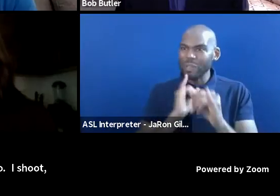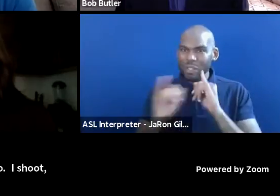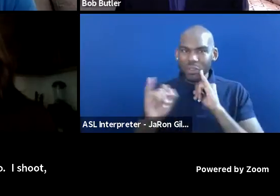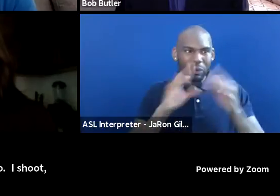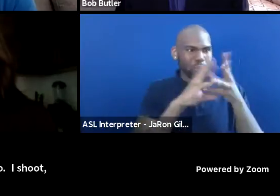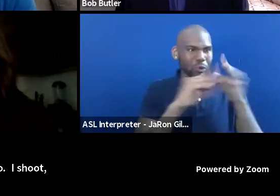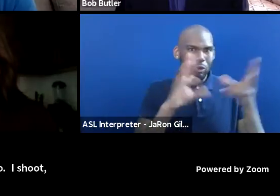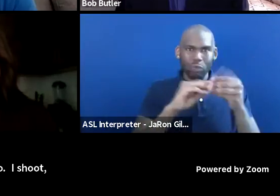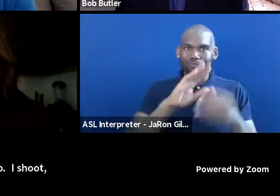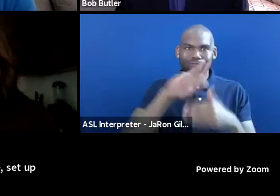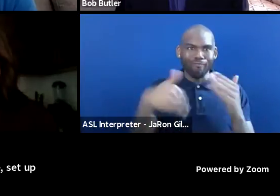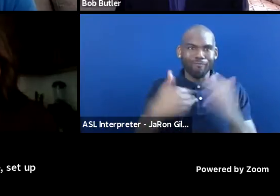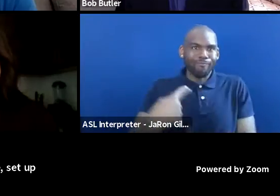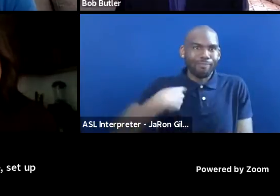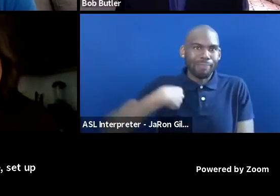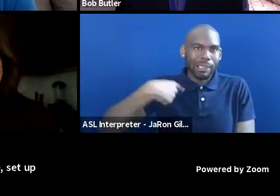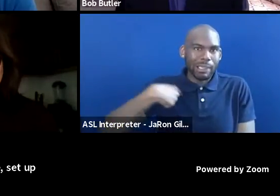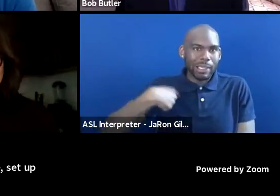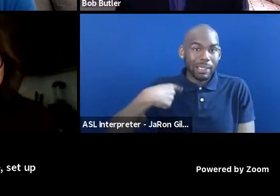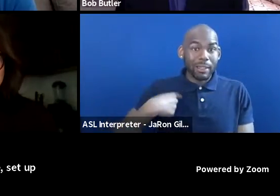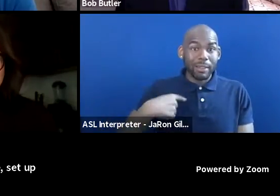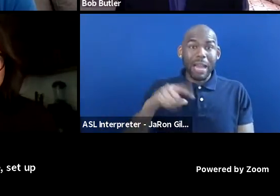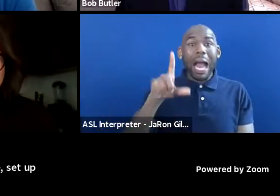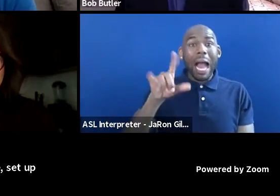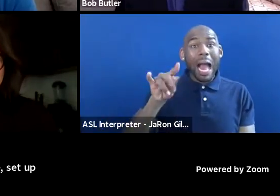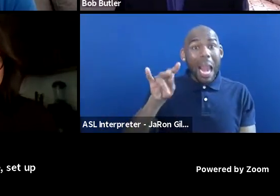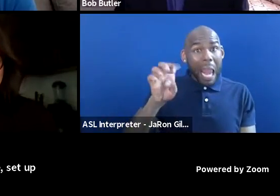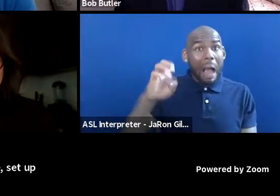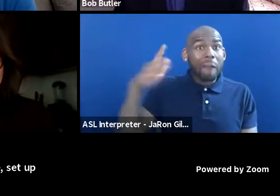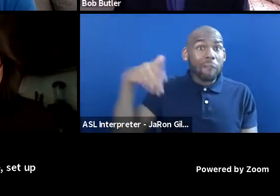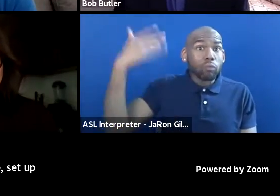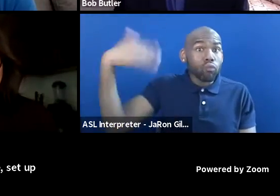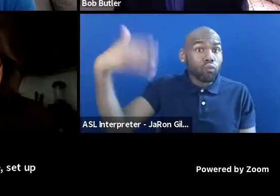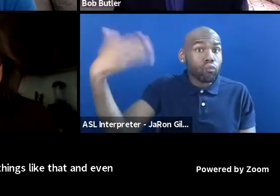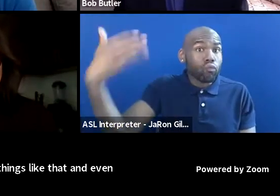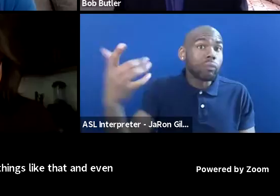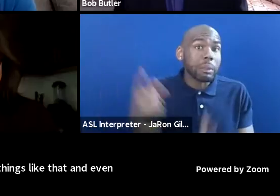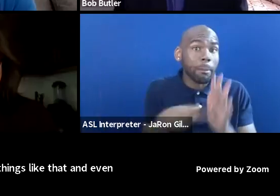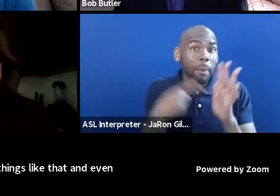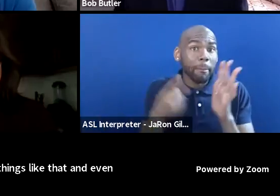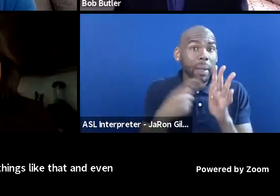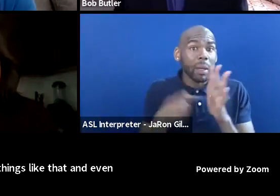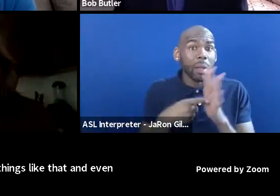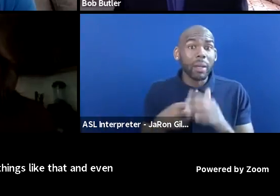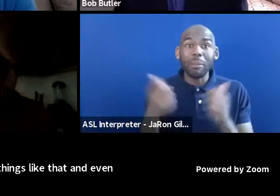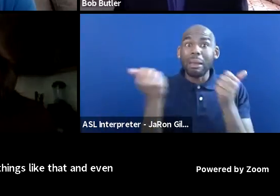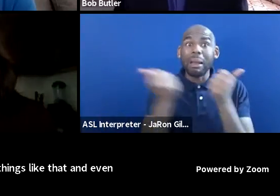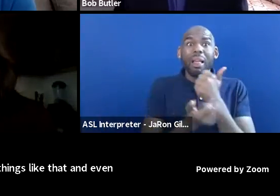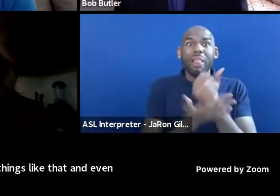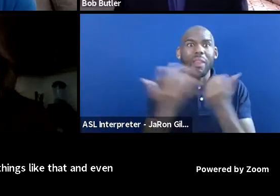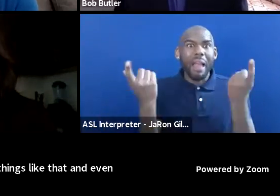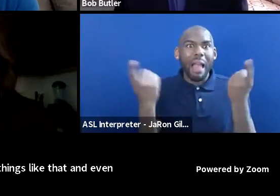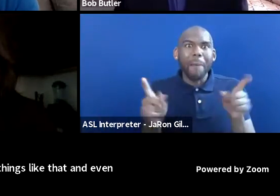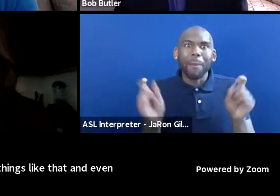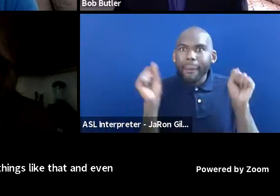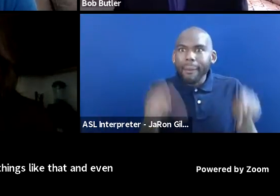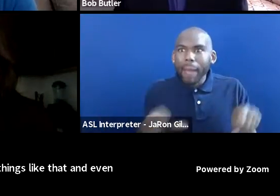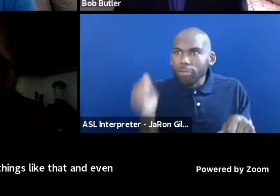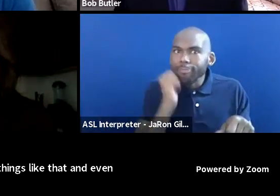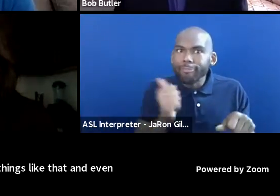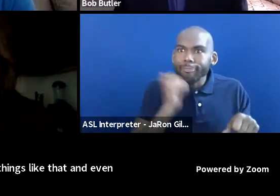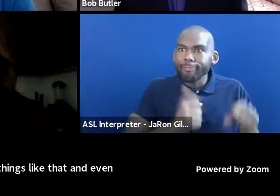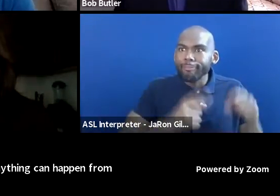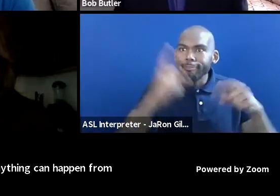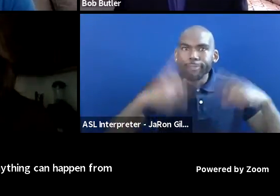and things like that. And even go live every once in a while. So anything could happen from day to day. So it's really,